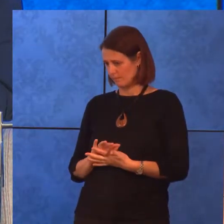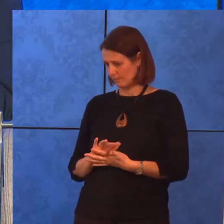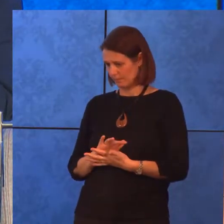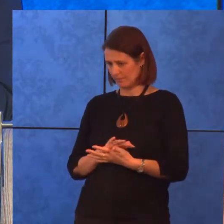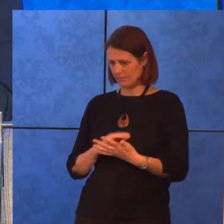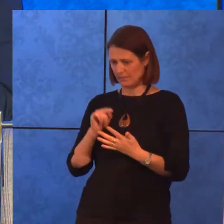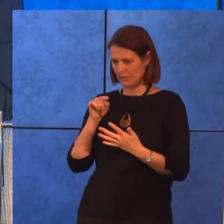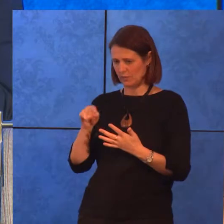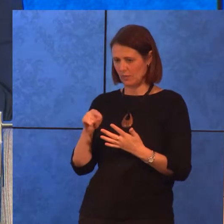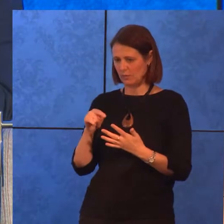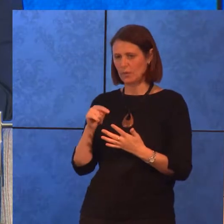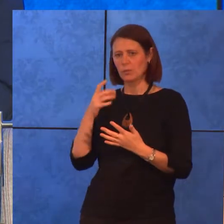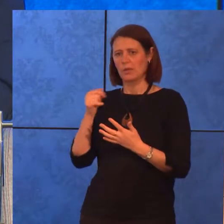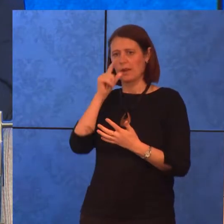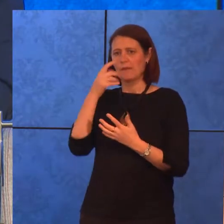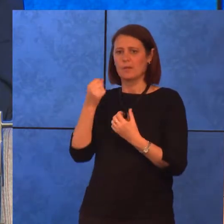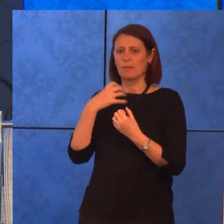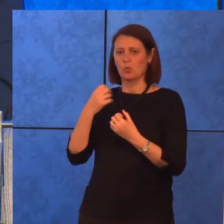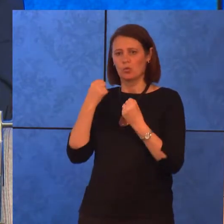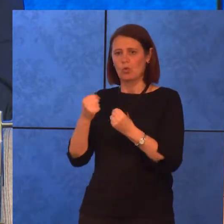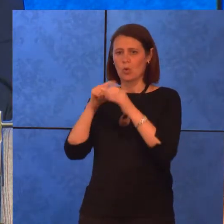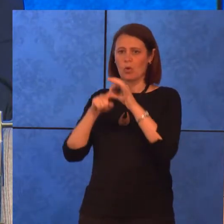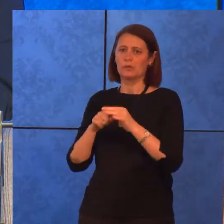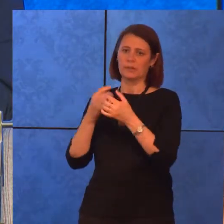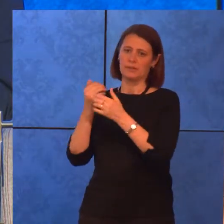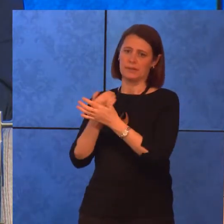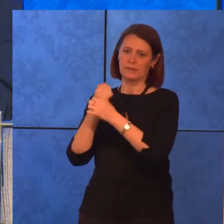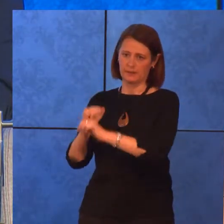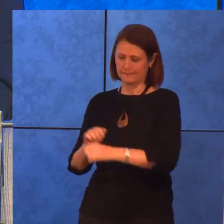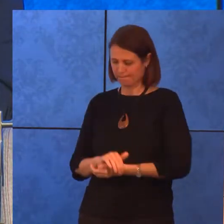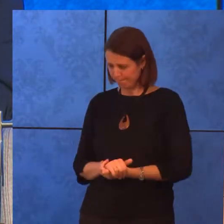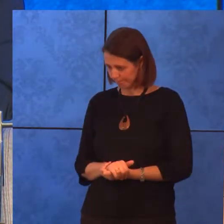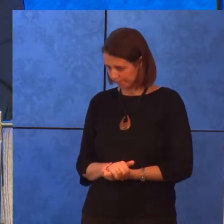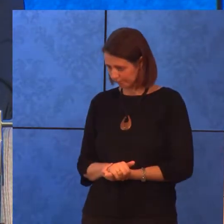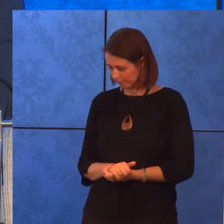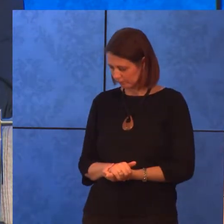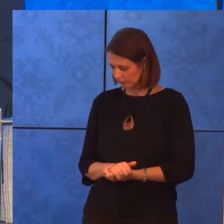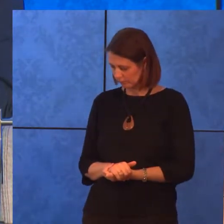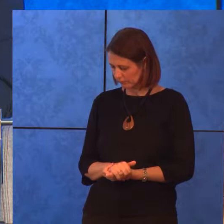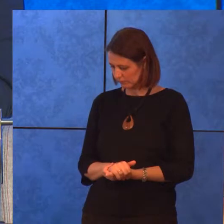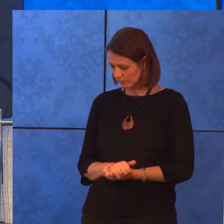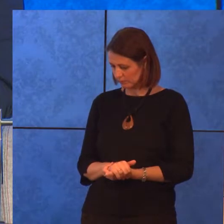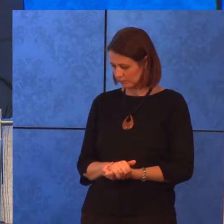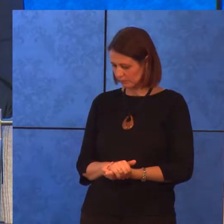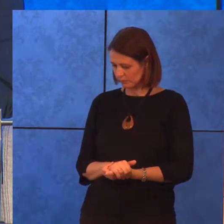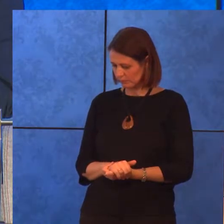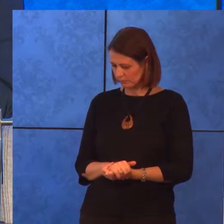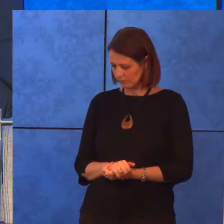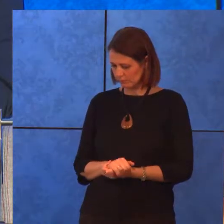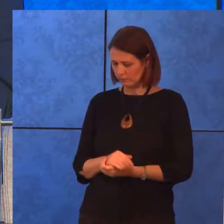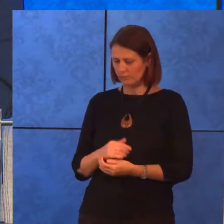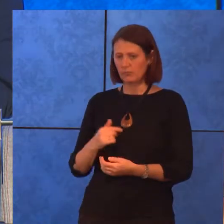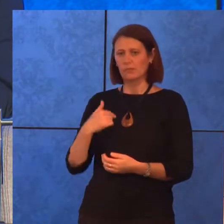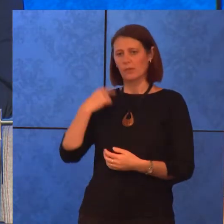quality work and safeguarding. So I do think, one of the things that is important for all of us